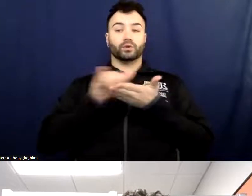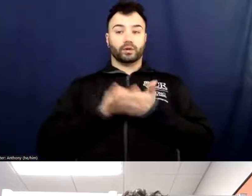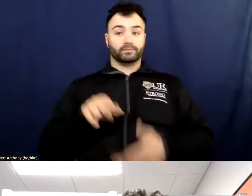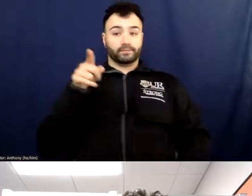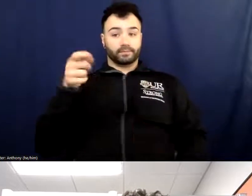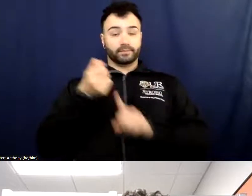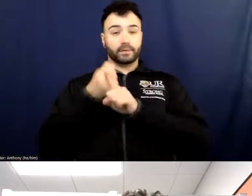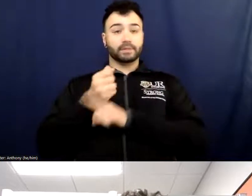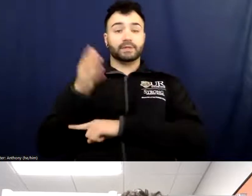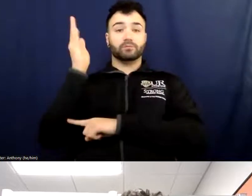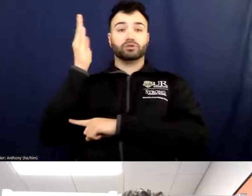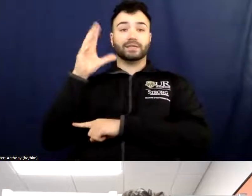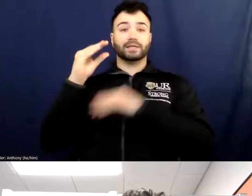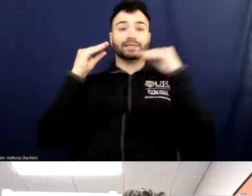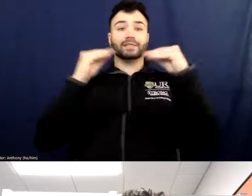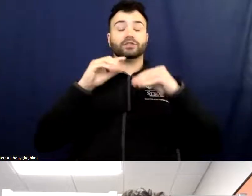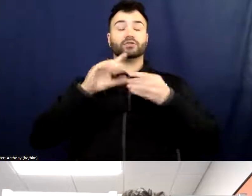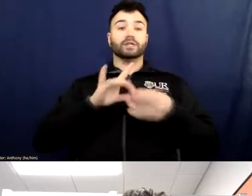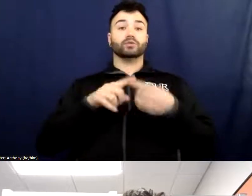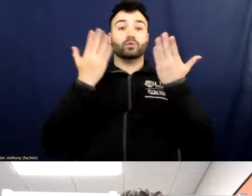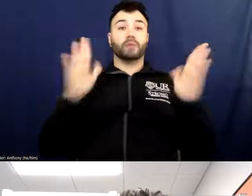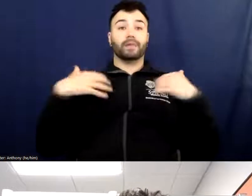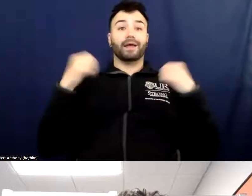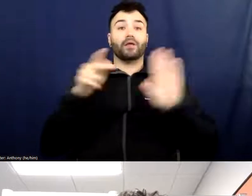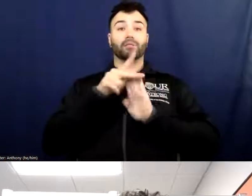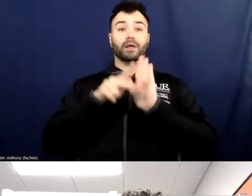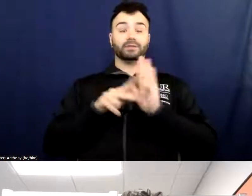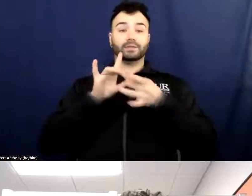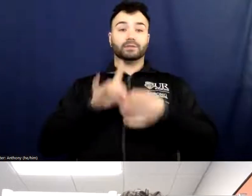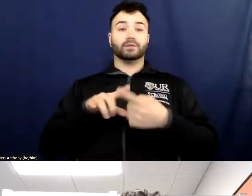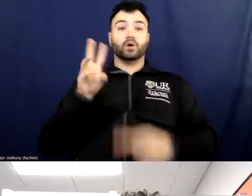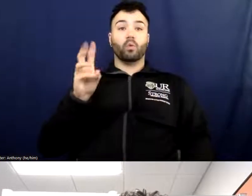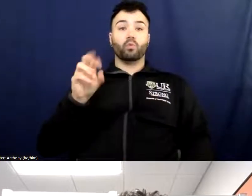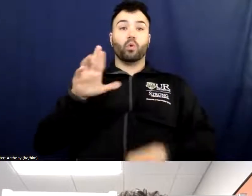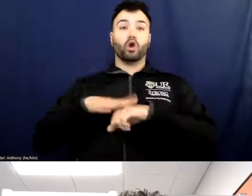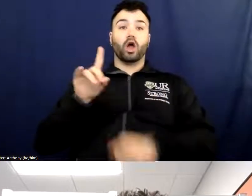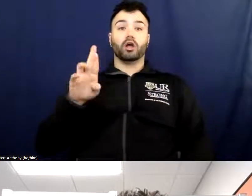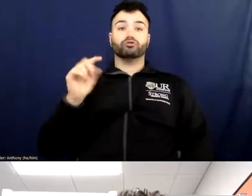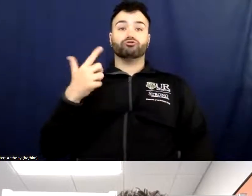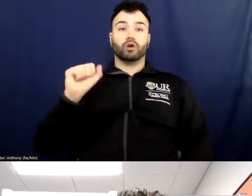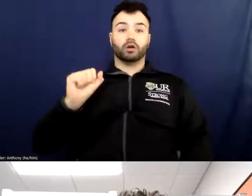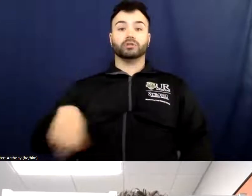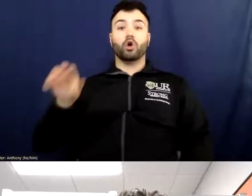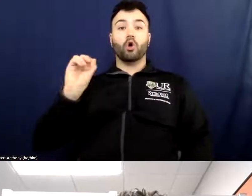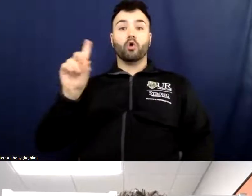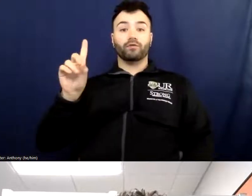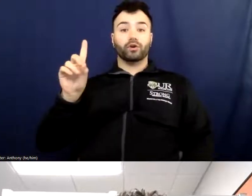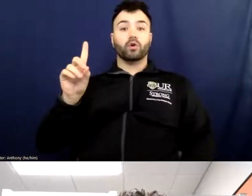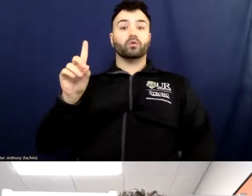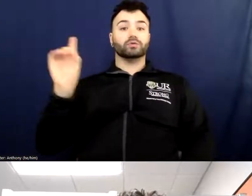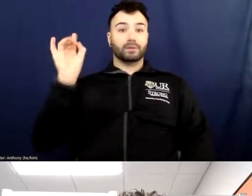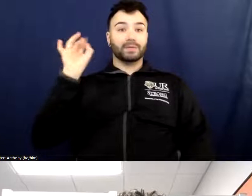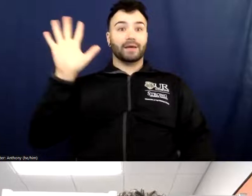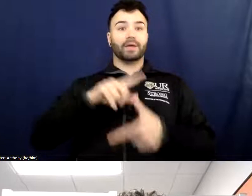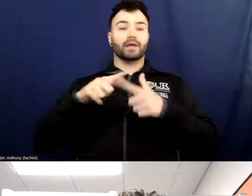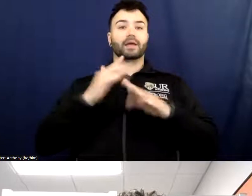on public health policy and communication, including the war on drugs and the overdose epidemic, pandemic responses, and prevention